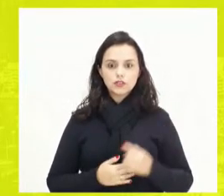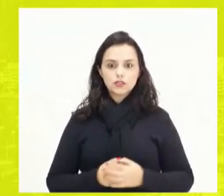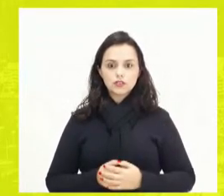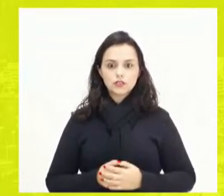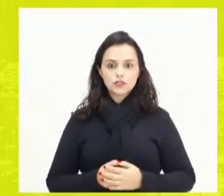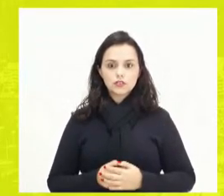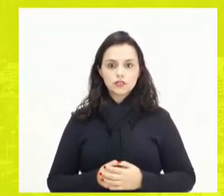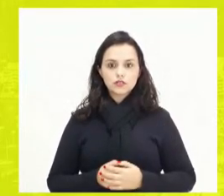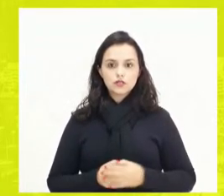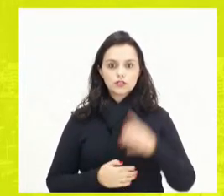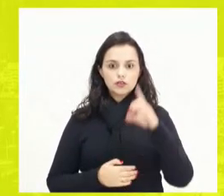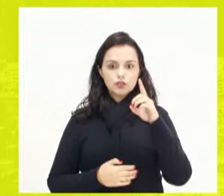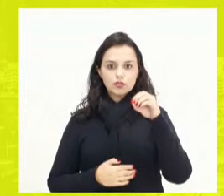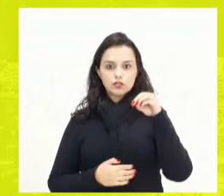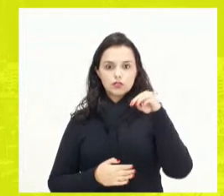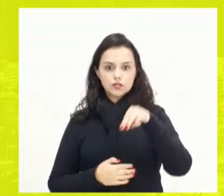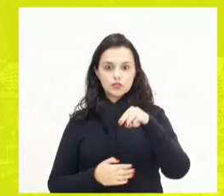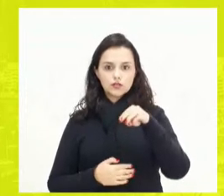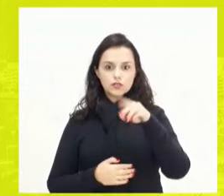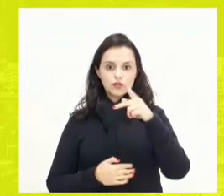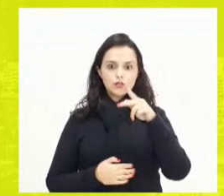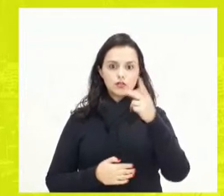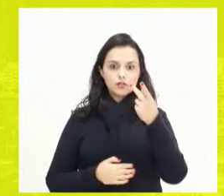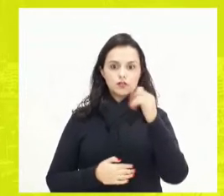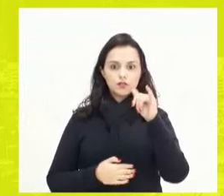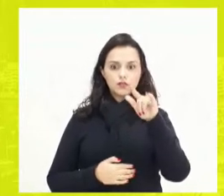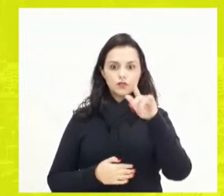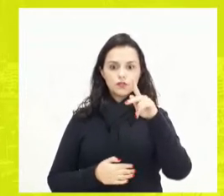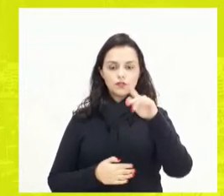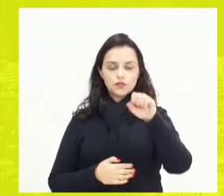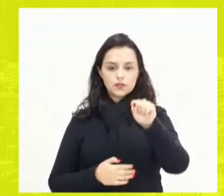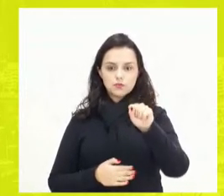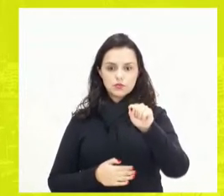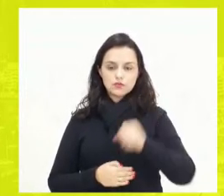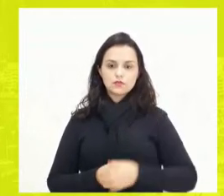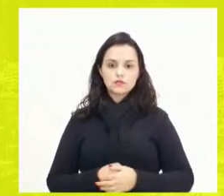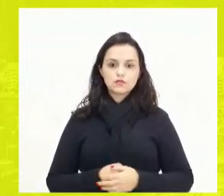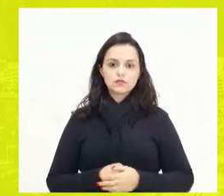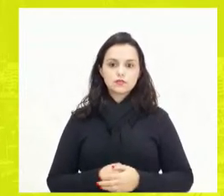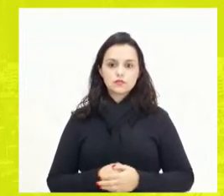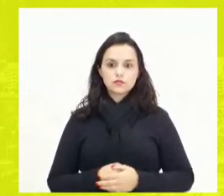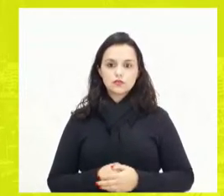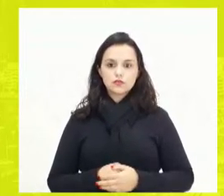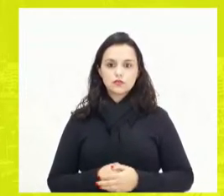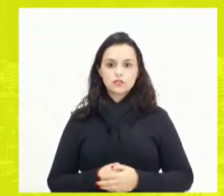sad news today because don phillips said that and also